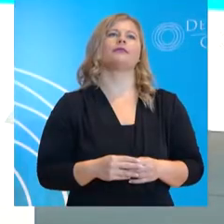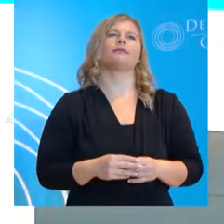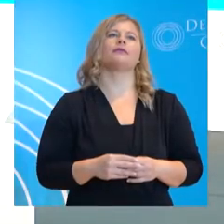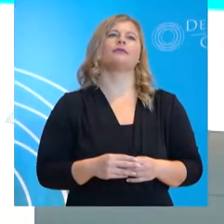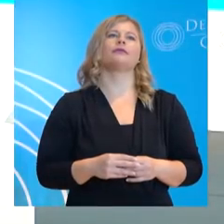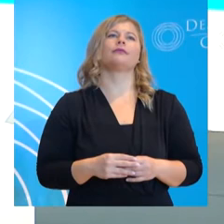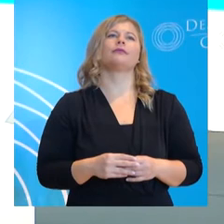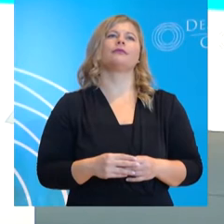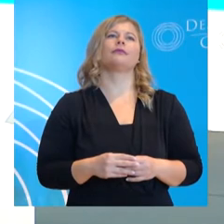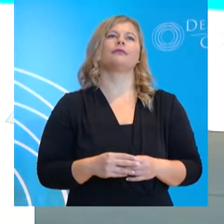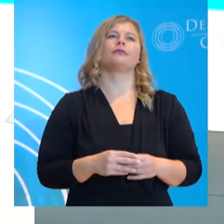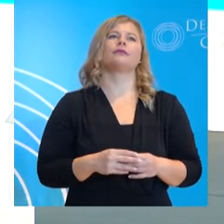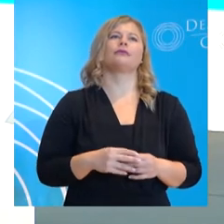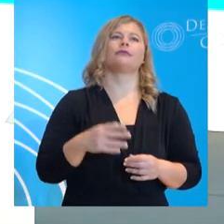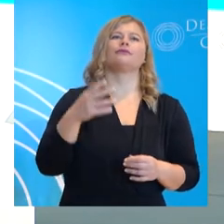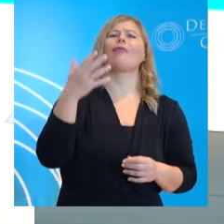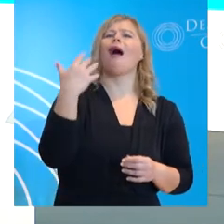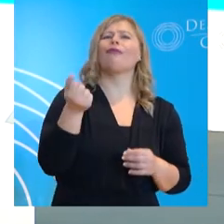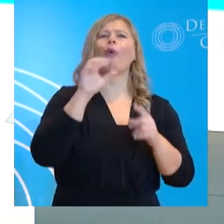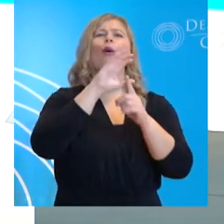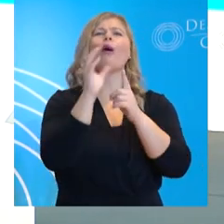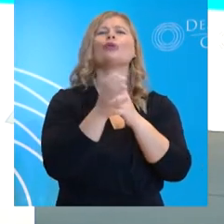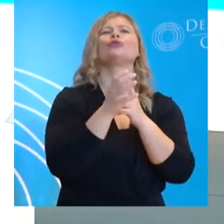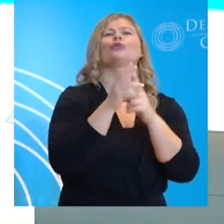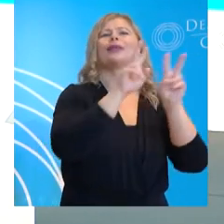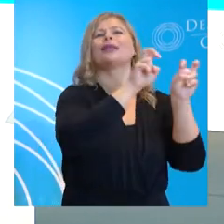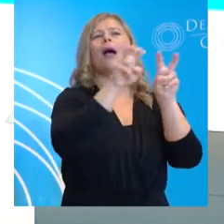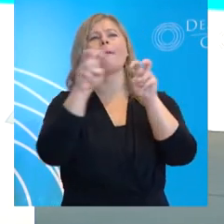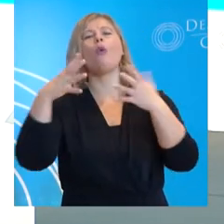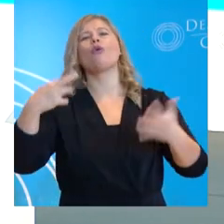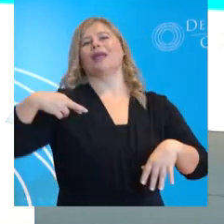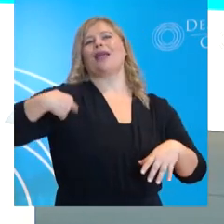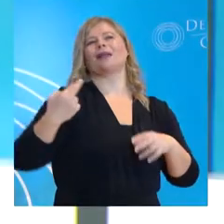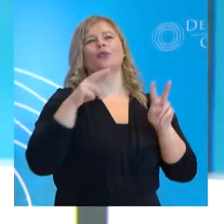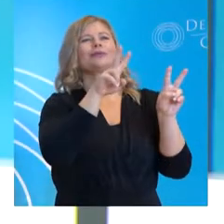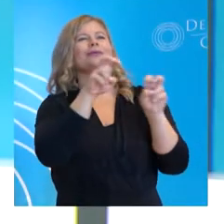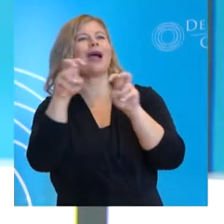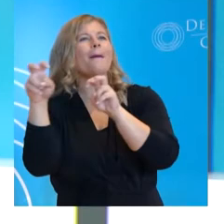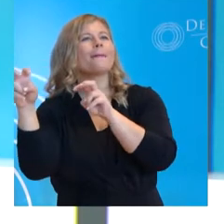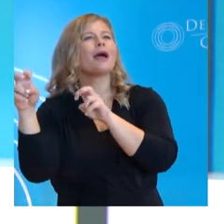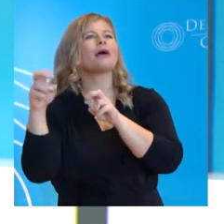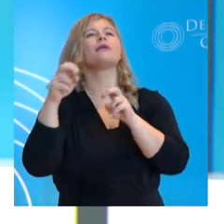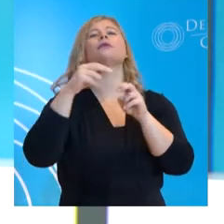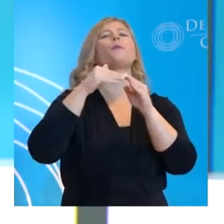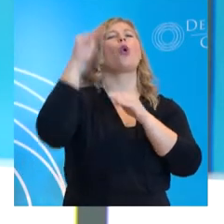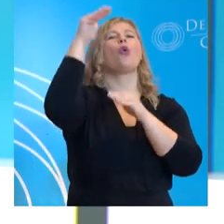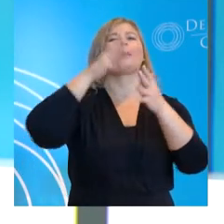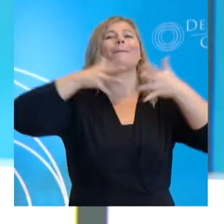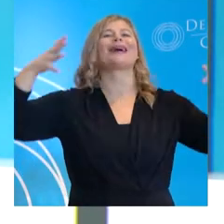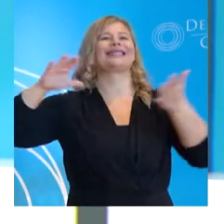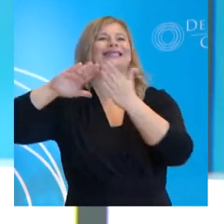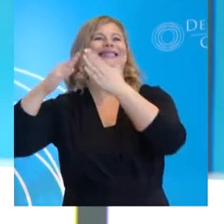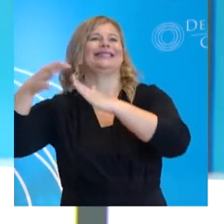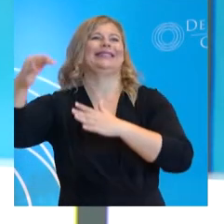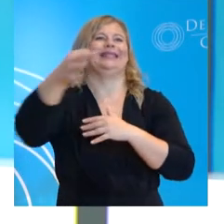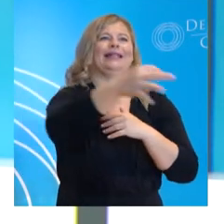areas, they lag behind the big cities. We're trying to explain and persuade people that